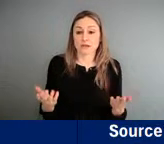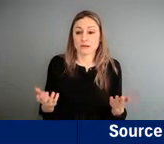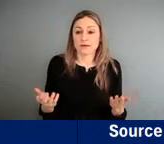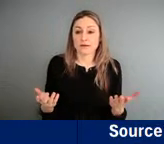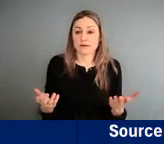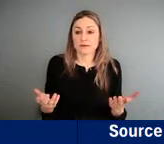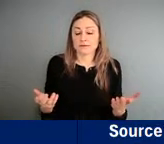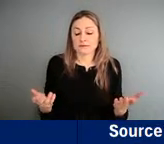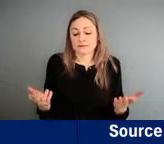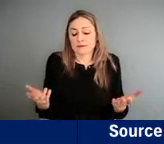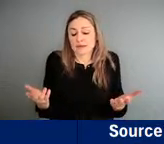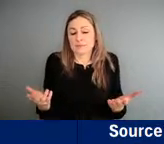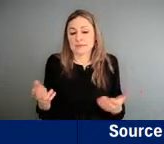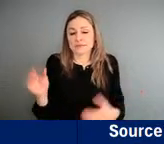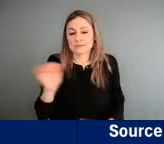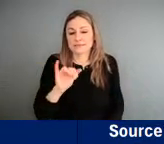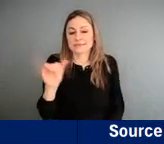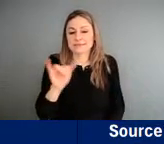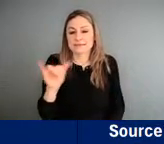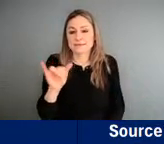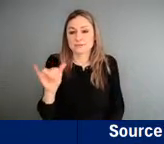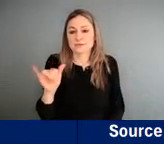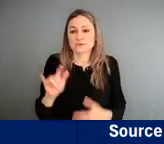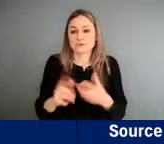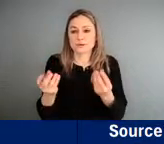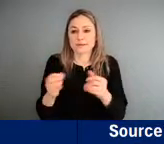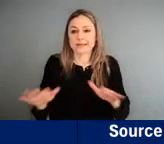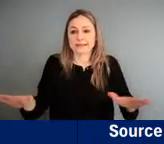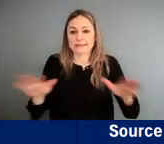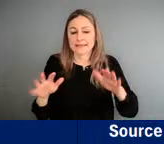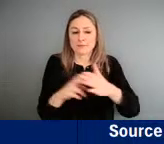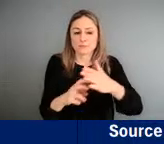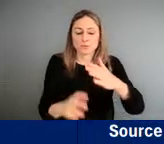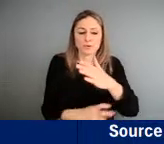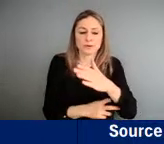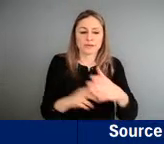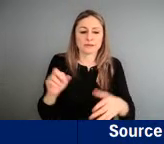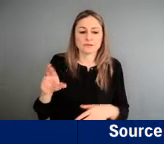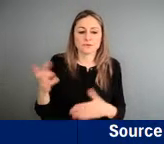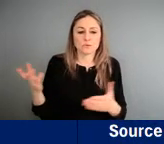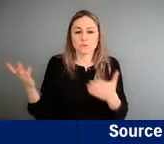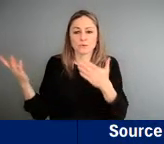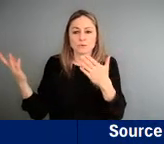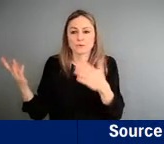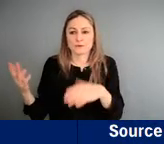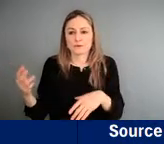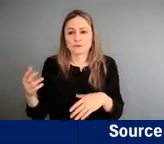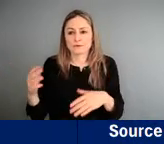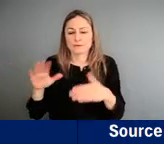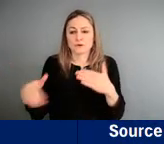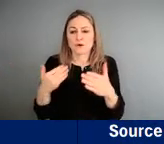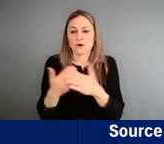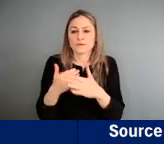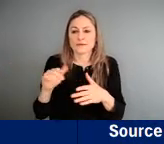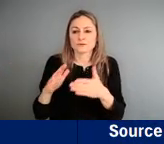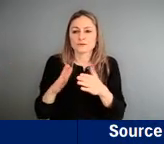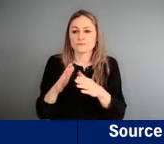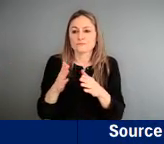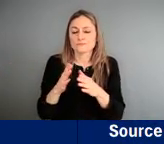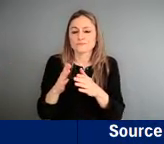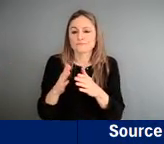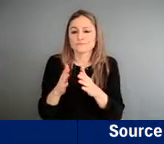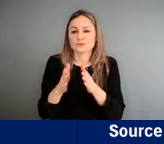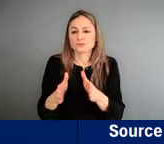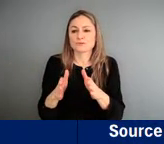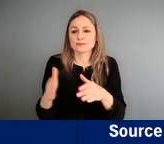mean, it's similar to like the land bridge or the bridges that you have that are city streets that go over I-5 and the sort of relationship